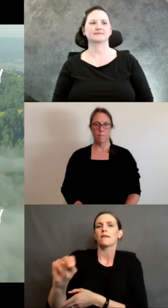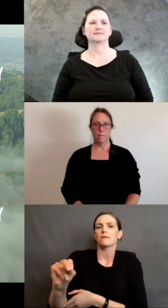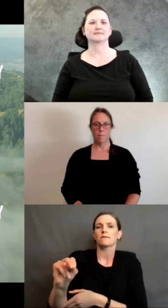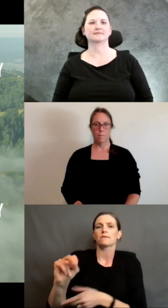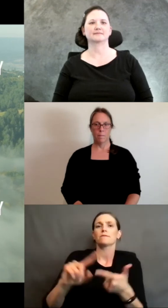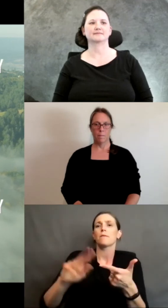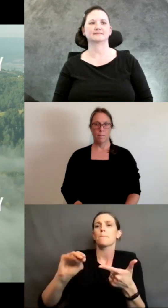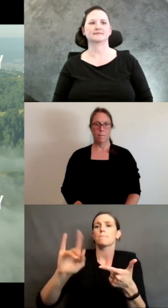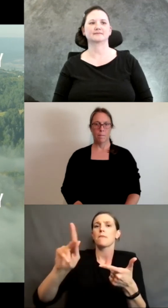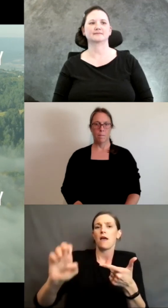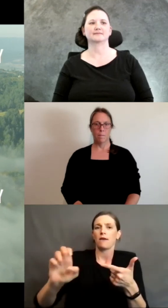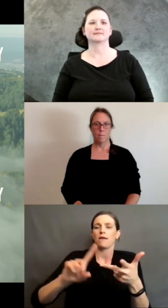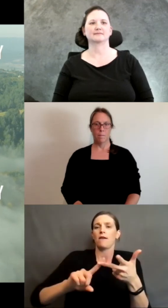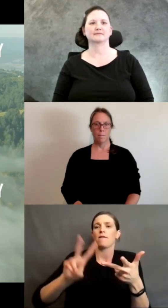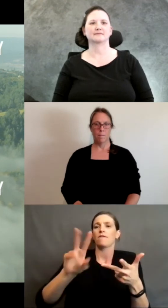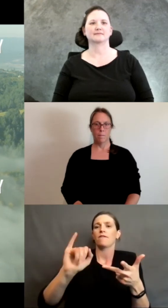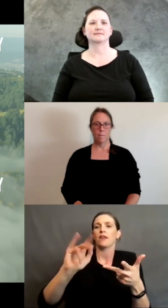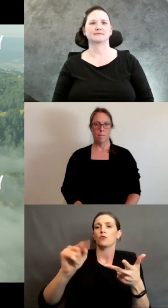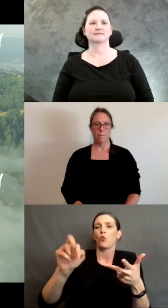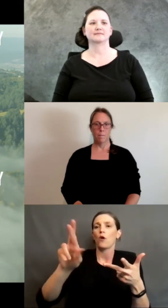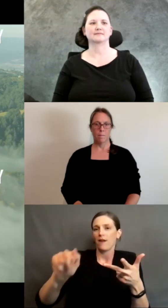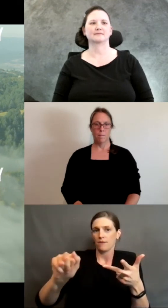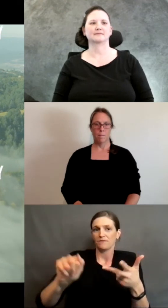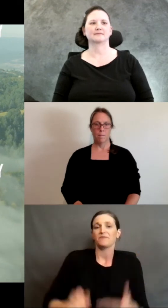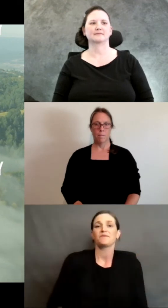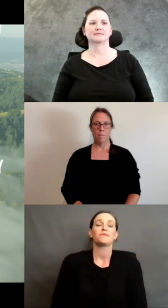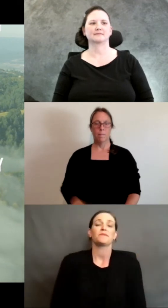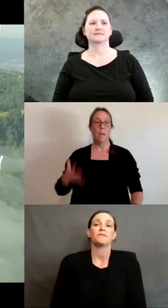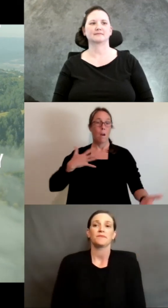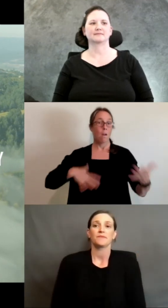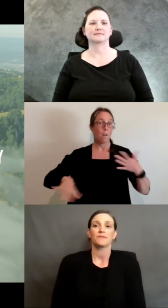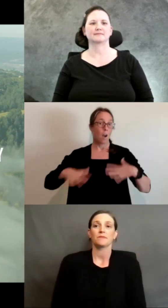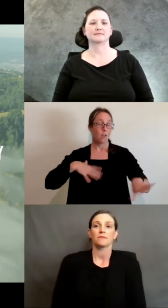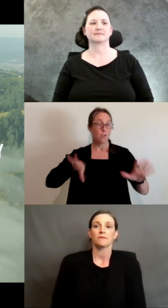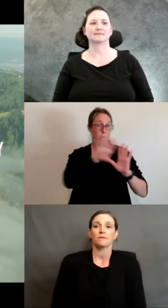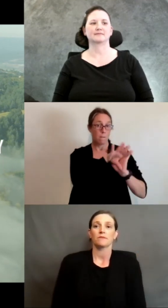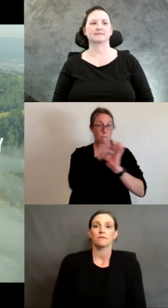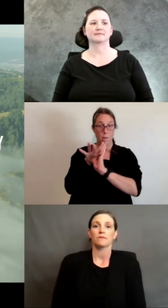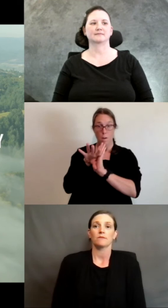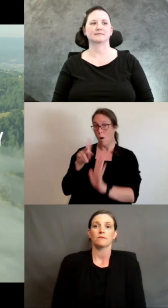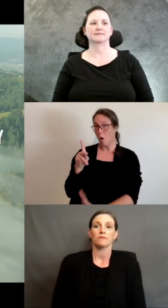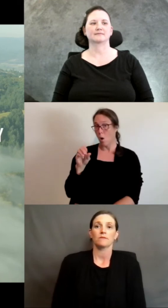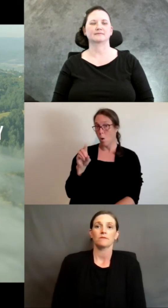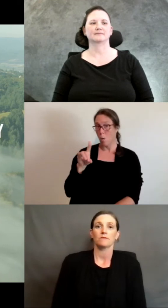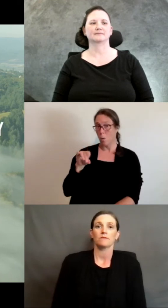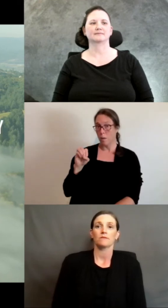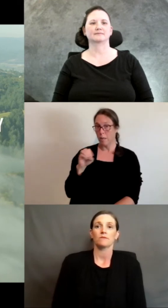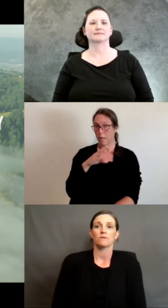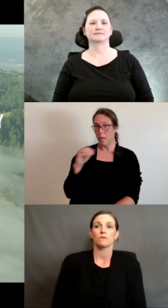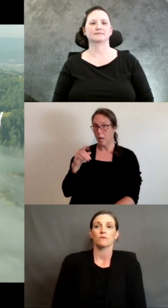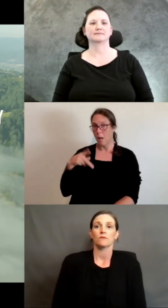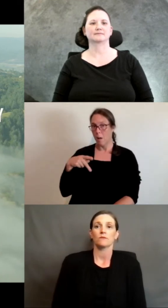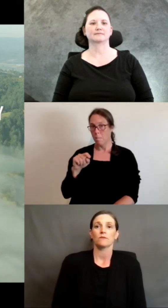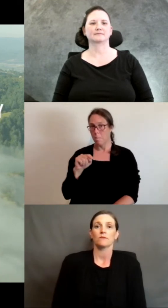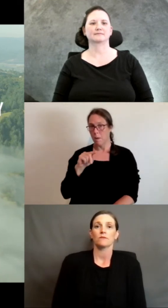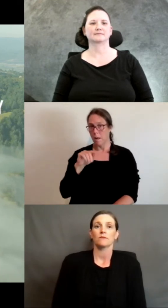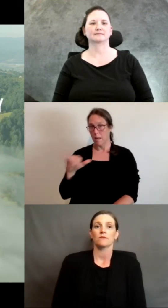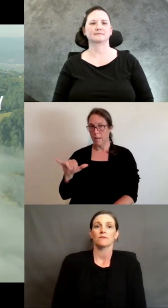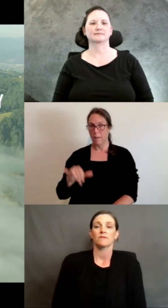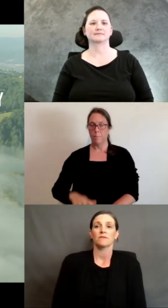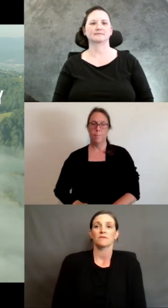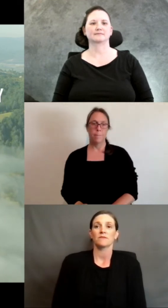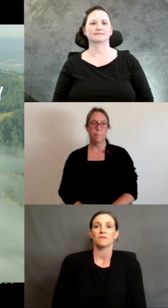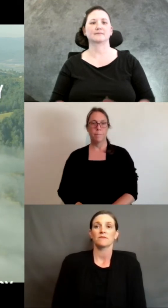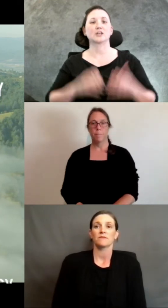Victoria Sanders. Costumes and photography, Cody Nagy Montgomery and Patty Bushlin. Additional